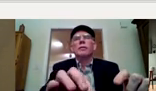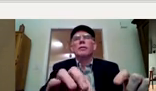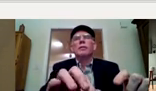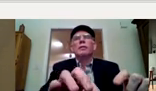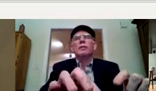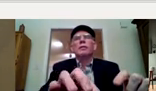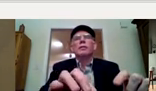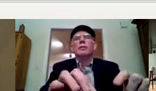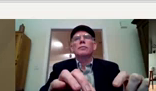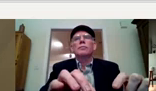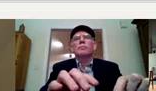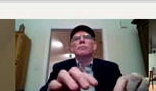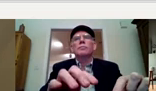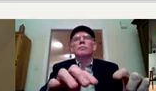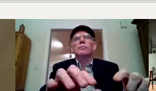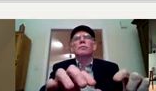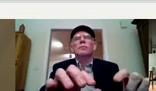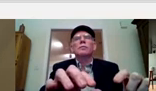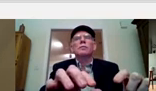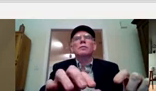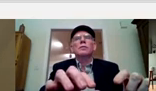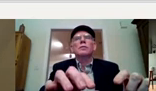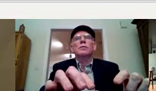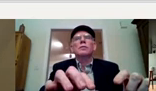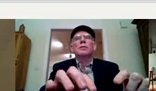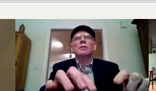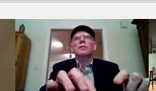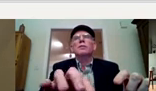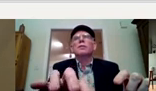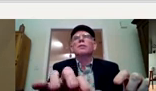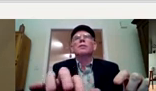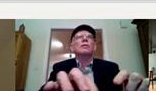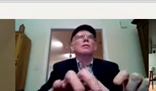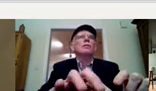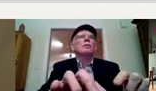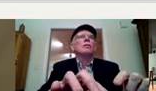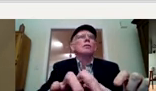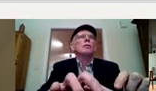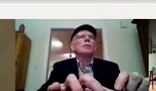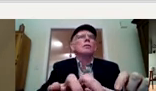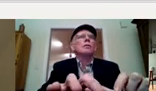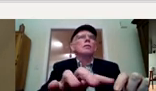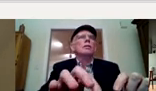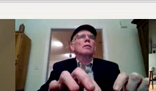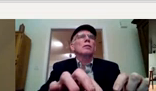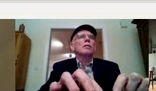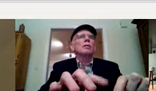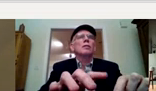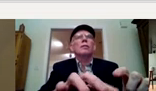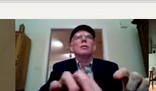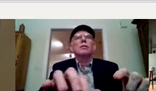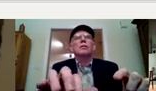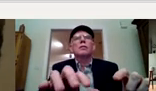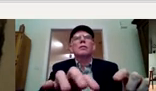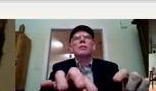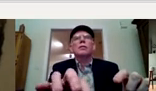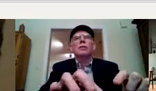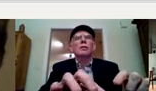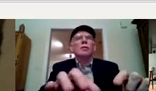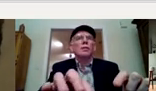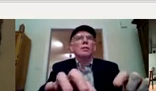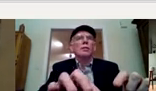Organic, reflected there. Virtually the entire site is basically within a third of a mile of Metro. Let's